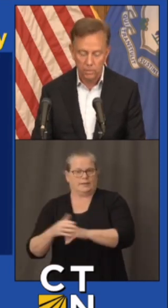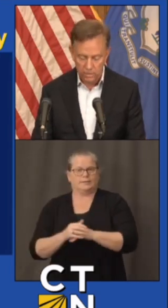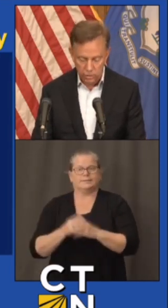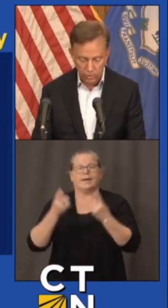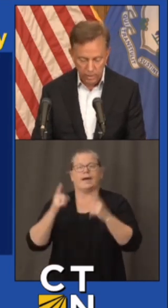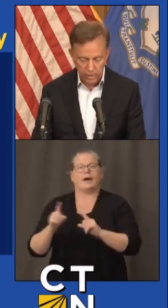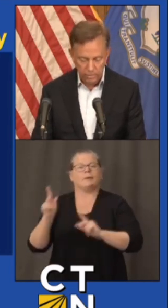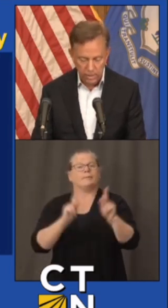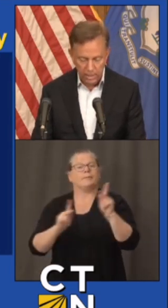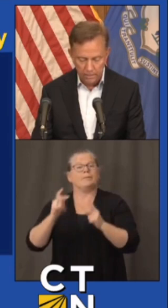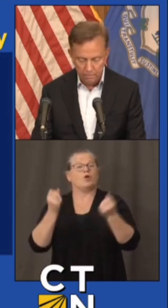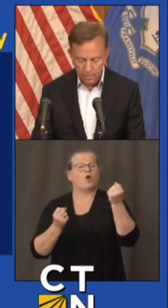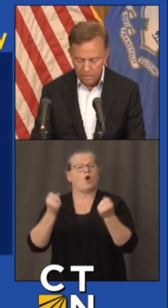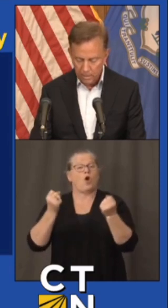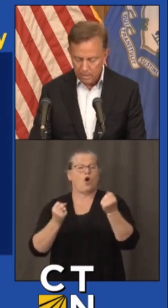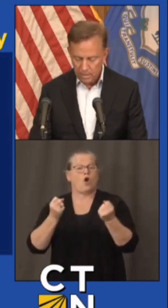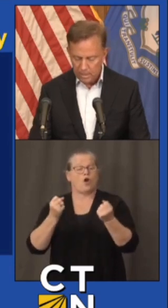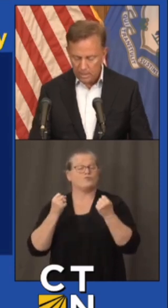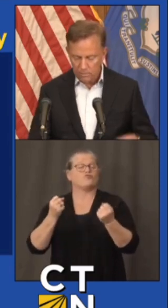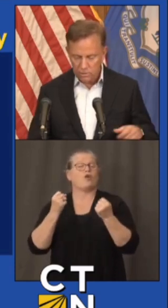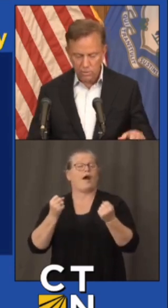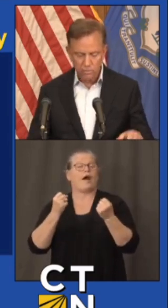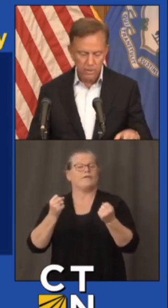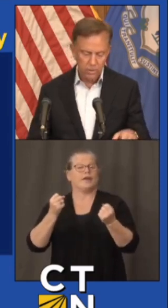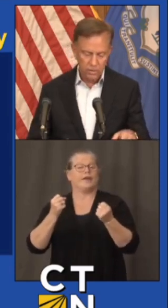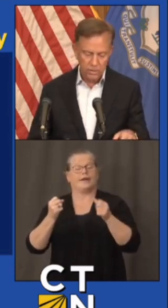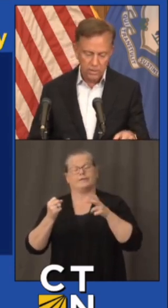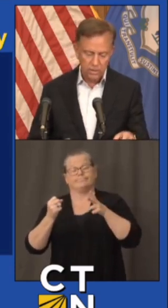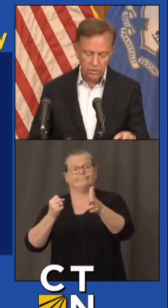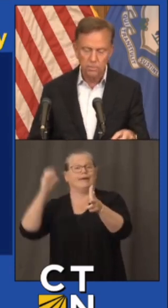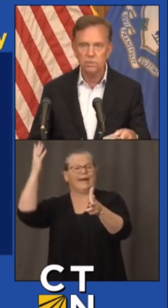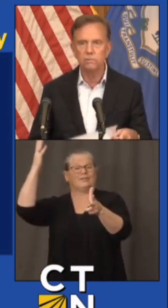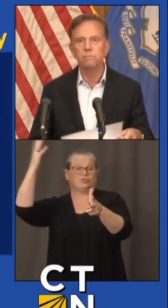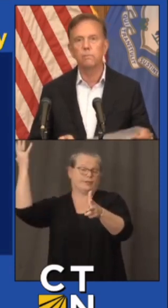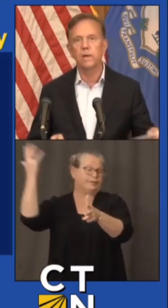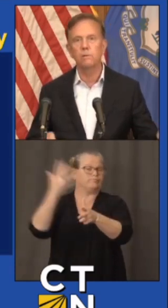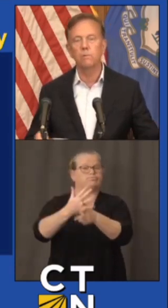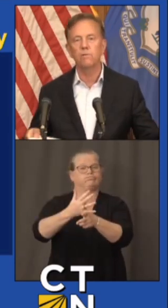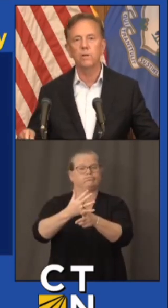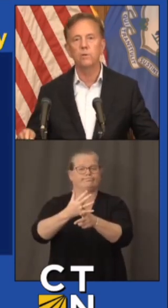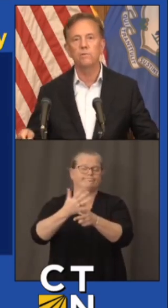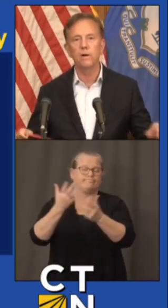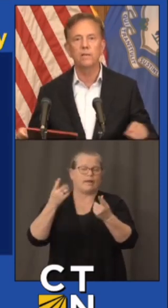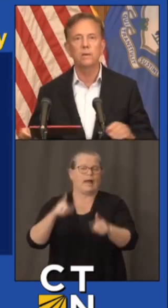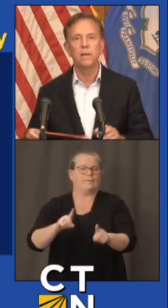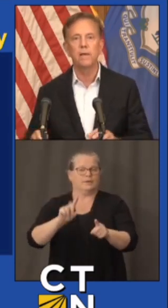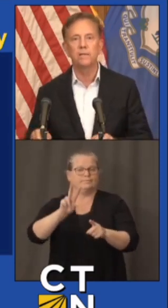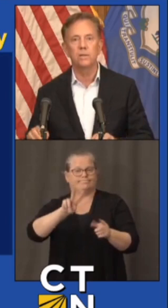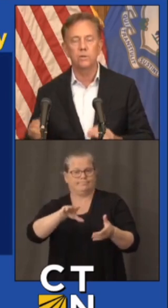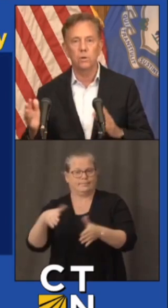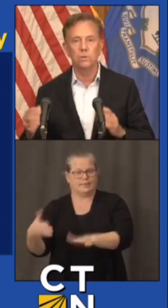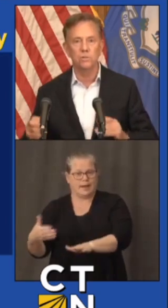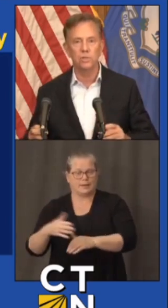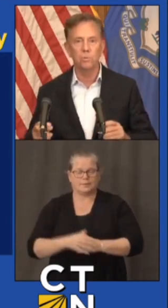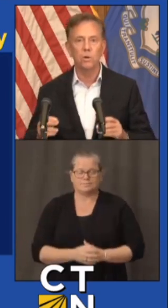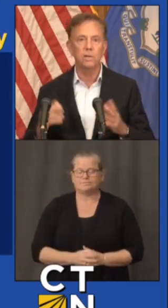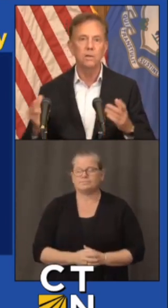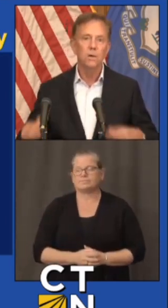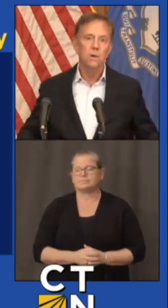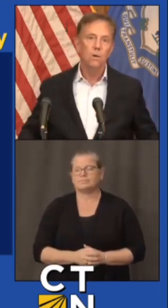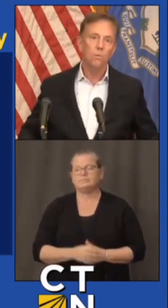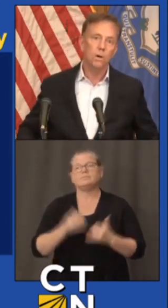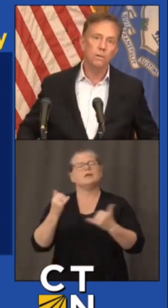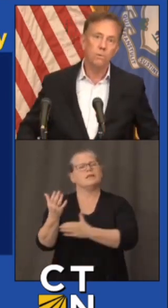and a tree comes down. I was sort of interested in terms of, we had one of our unified command calls this